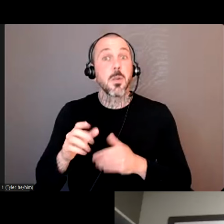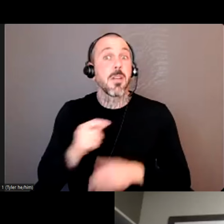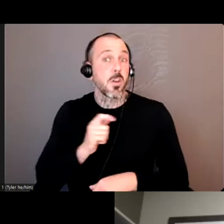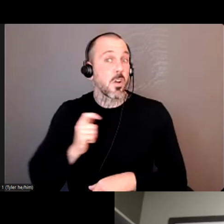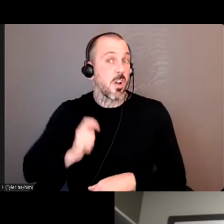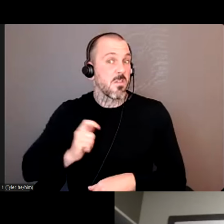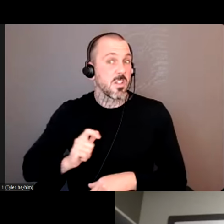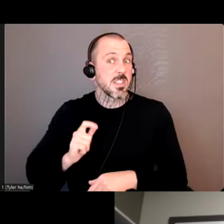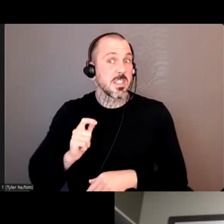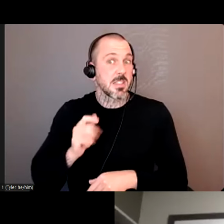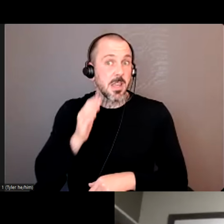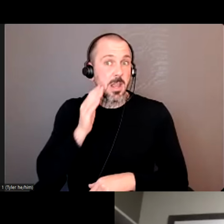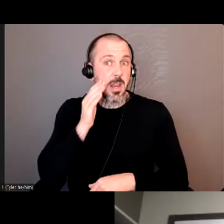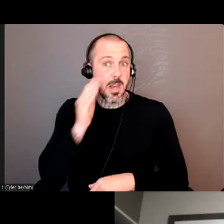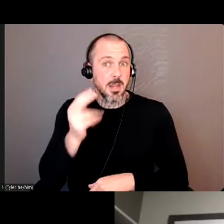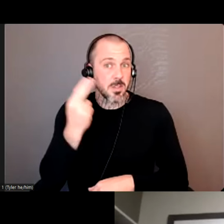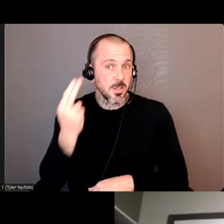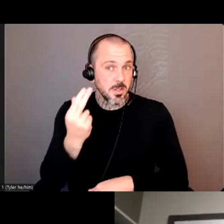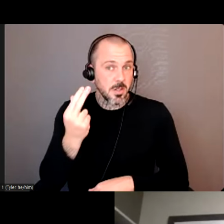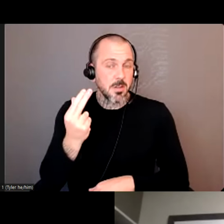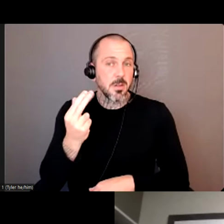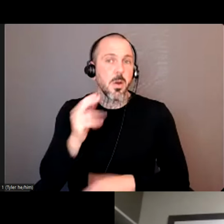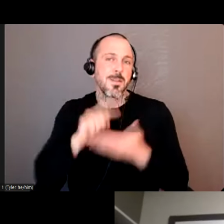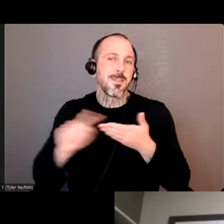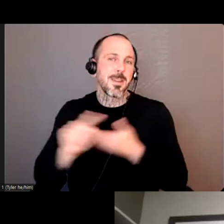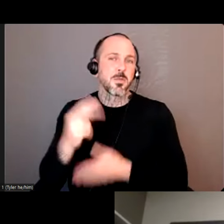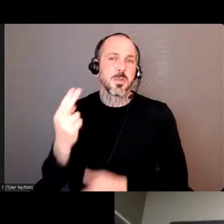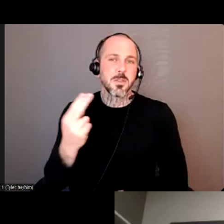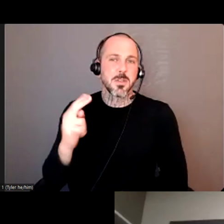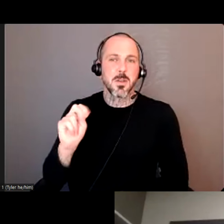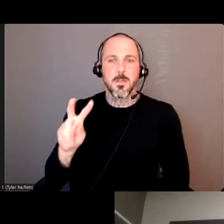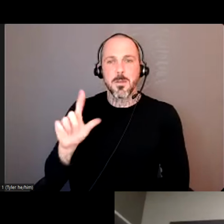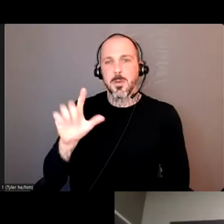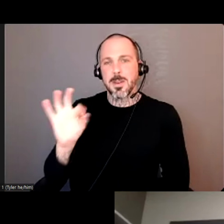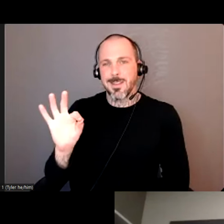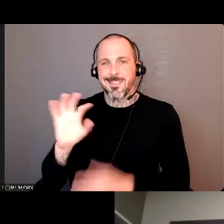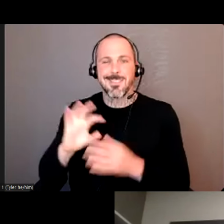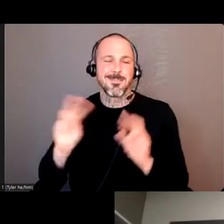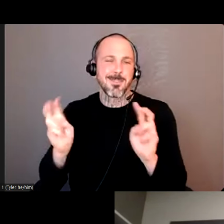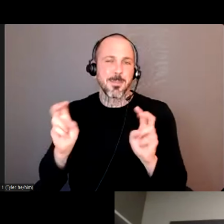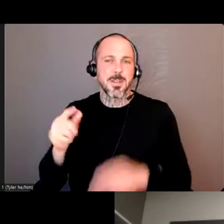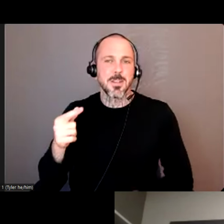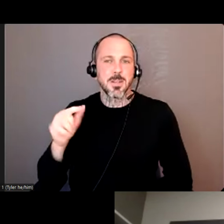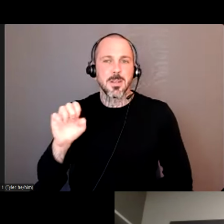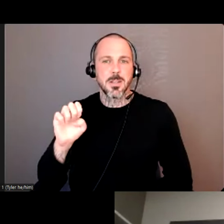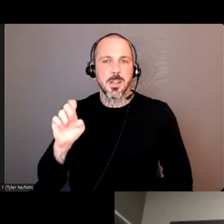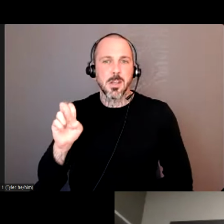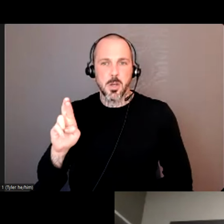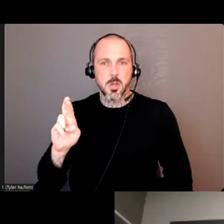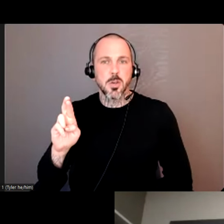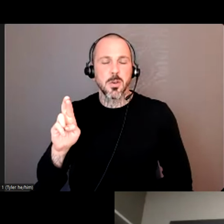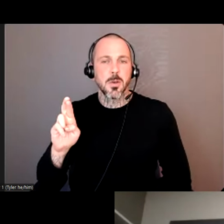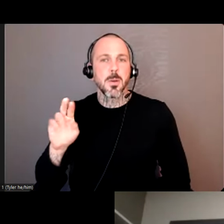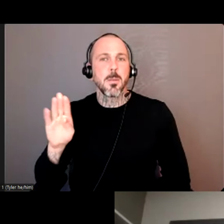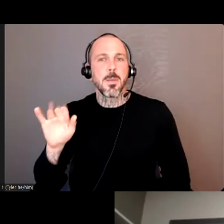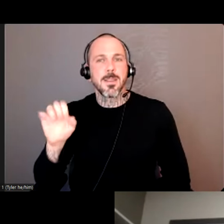next Thursday on the 29th. So you can go to our website. There's a banner on the front page. You can find more information about that